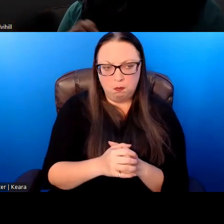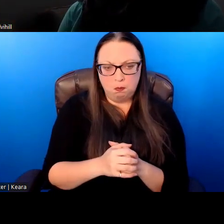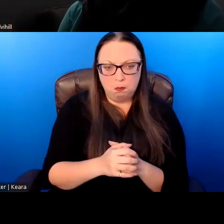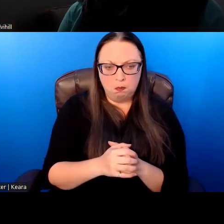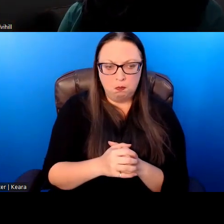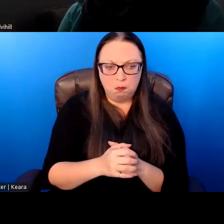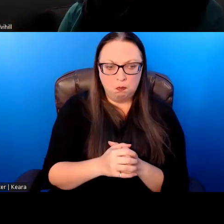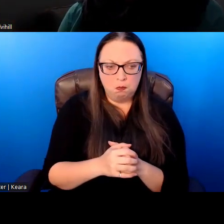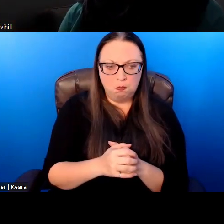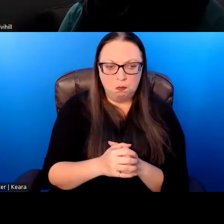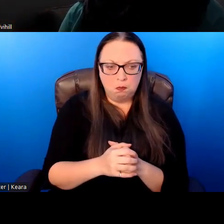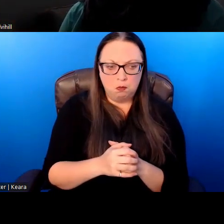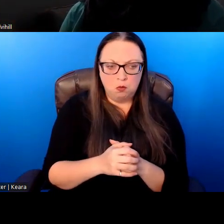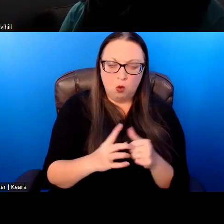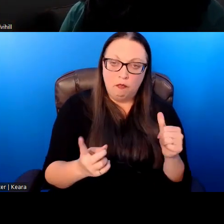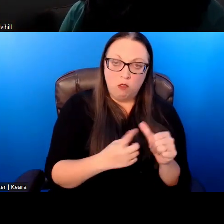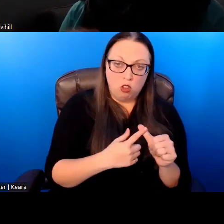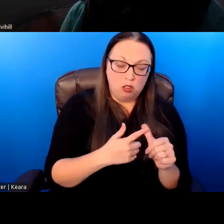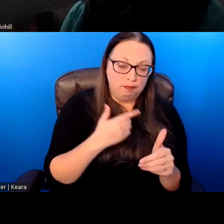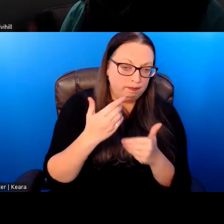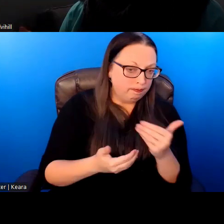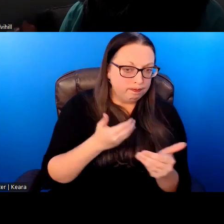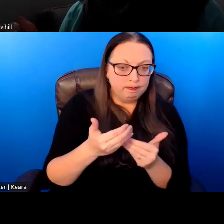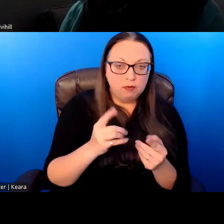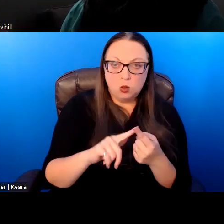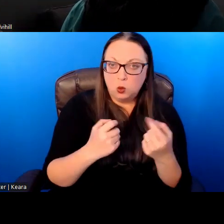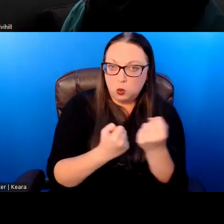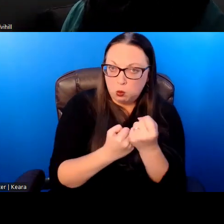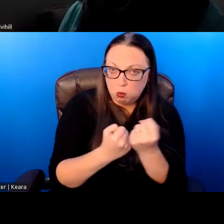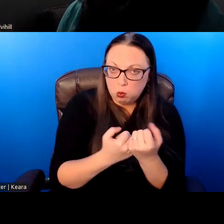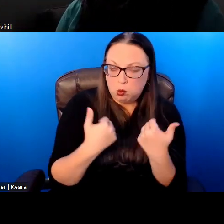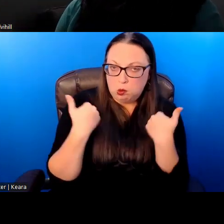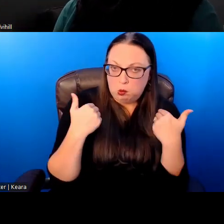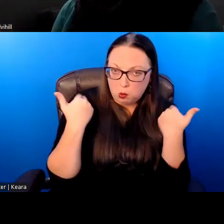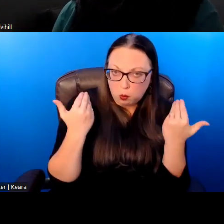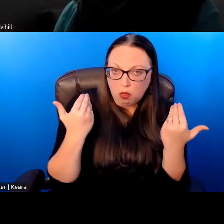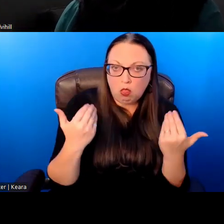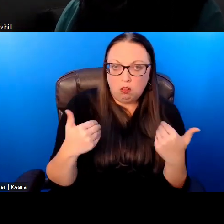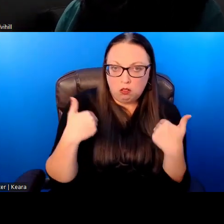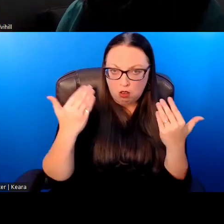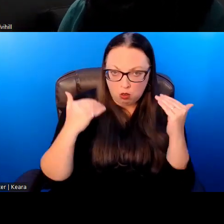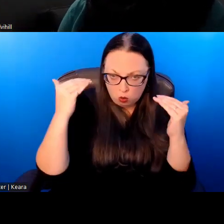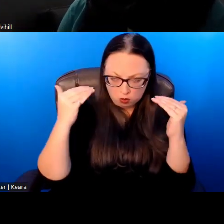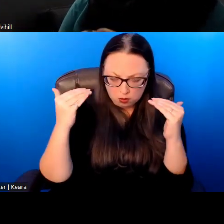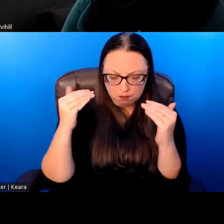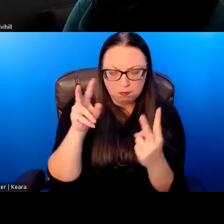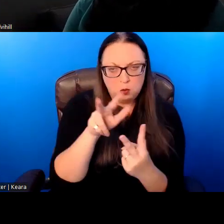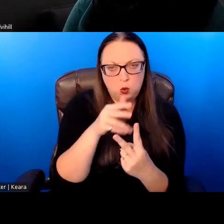So to take some initial steps toward supporting youth and young adults, we decided to start with 2